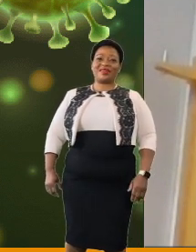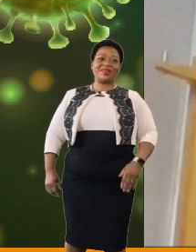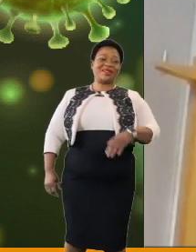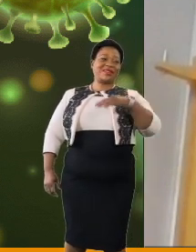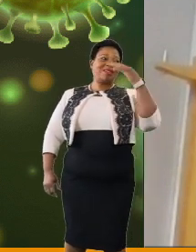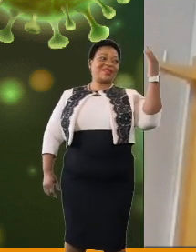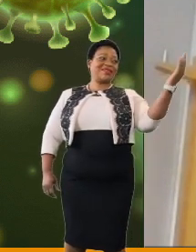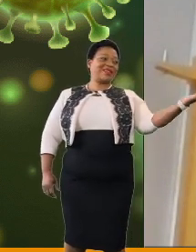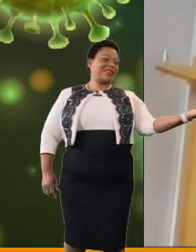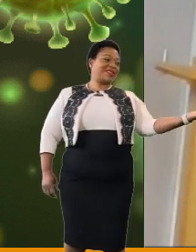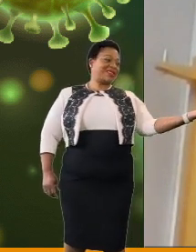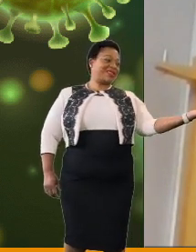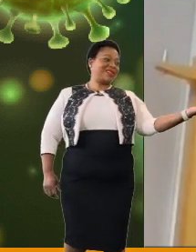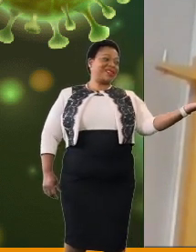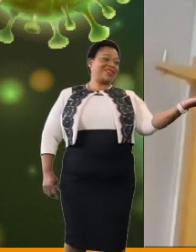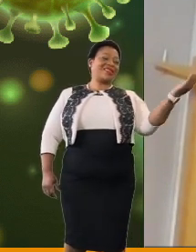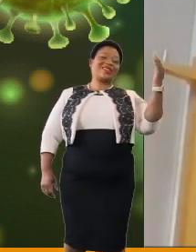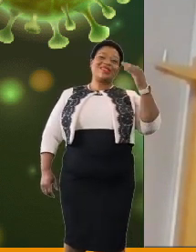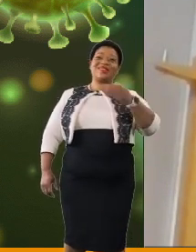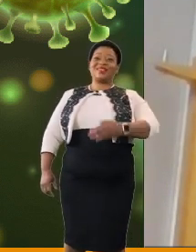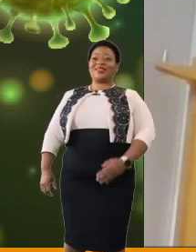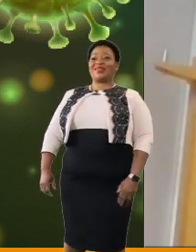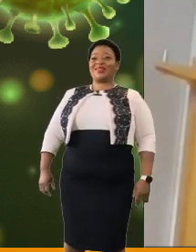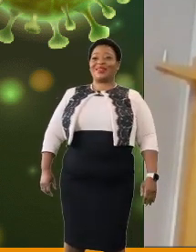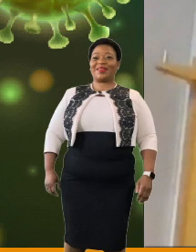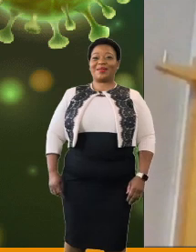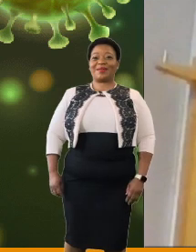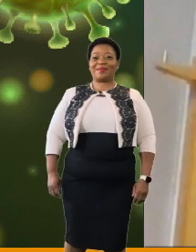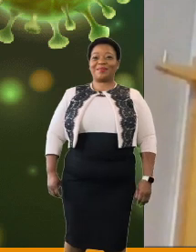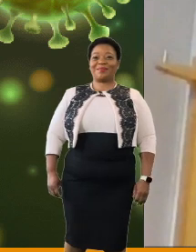for people to access all documents that are required.